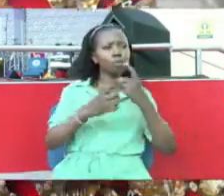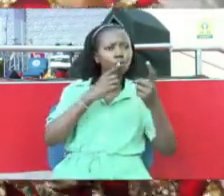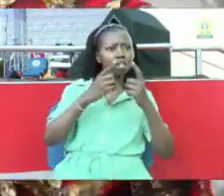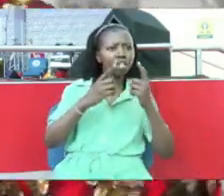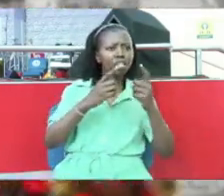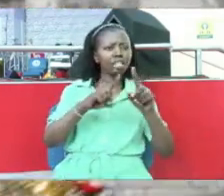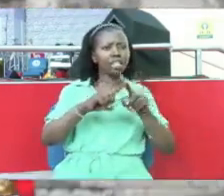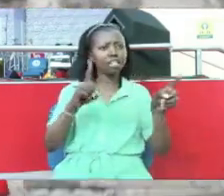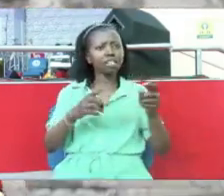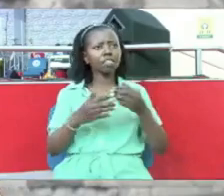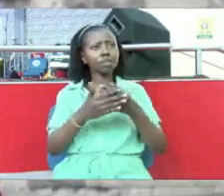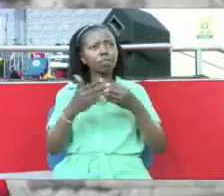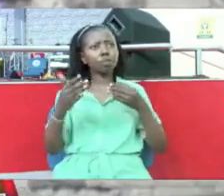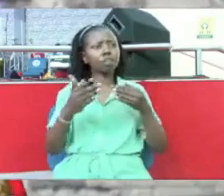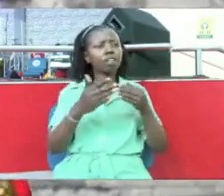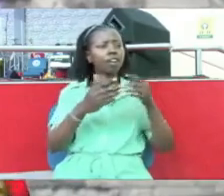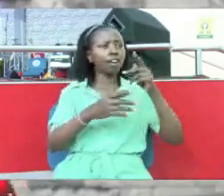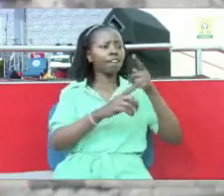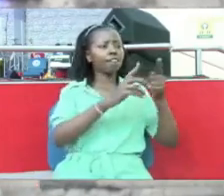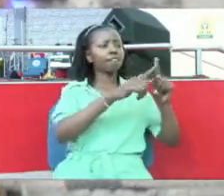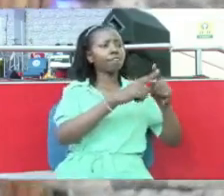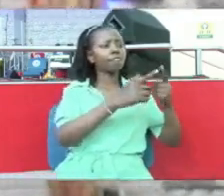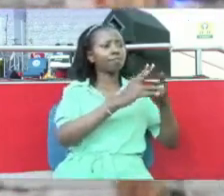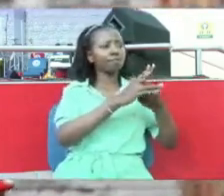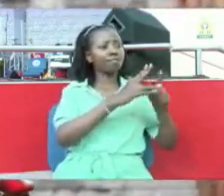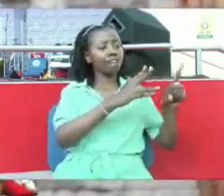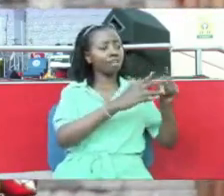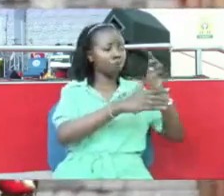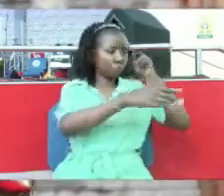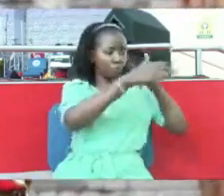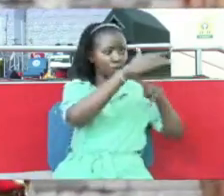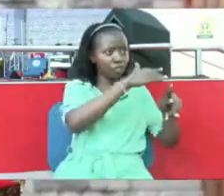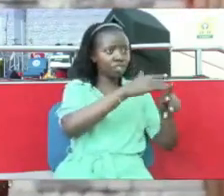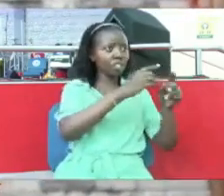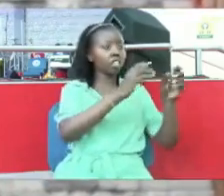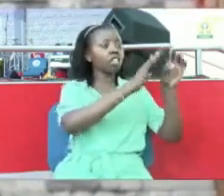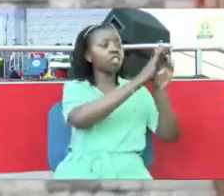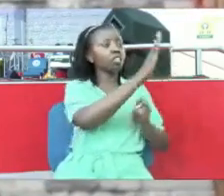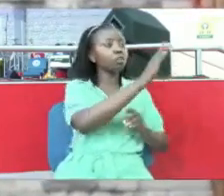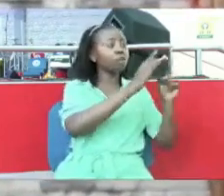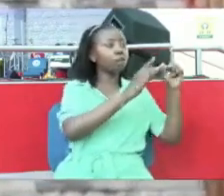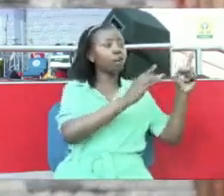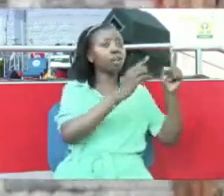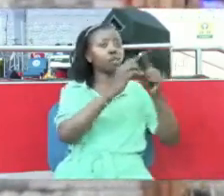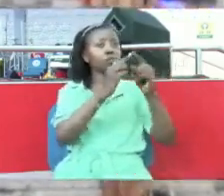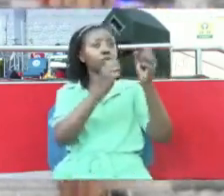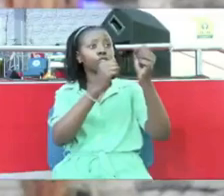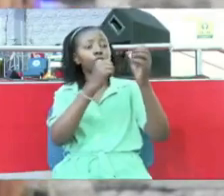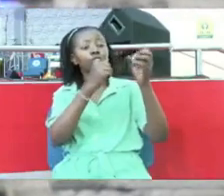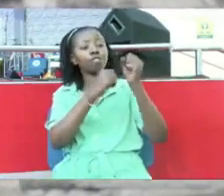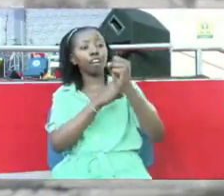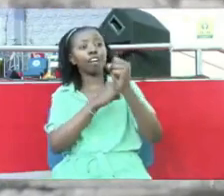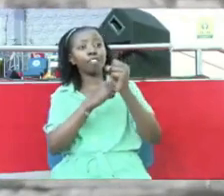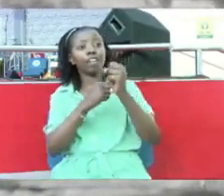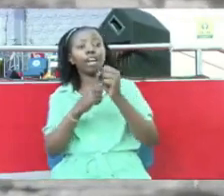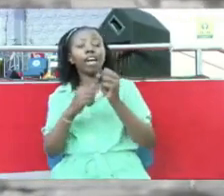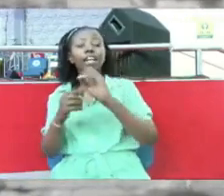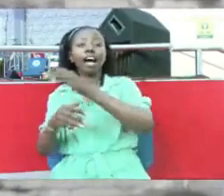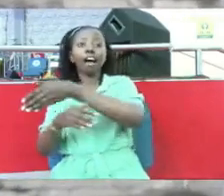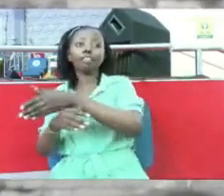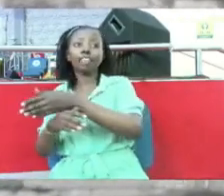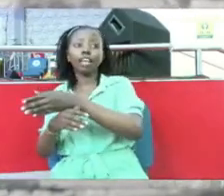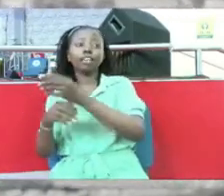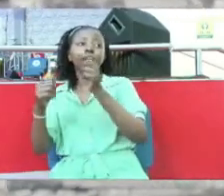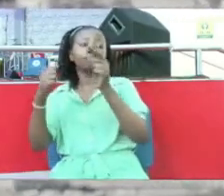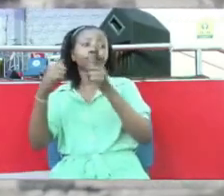the first prophecies chapter 1 to 5 and the prophecies from chapter 6 onwards. We discover that this man now,